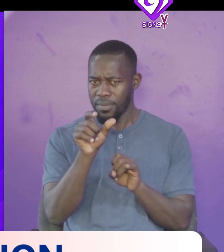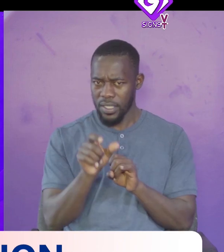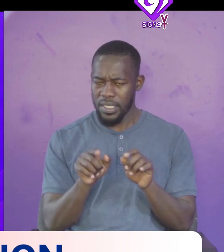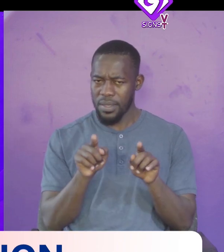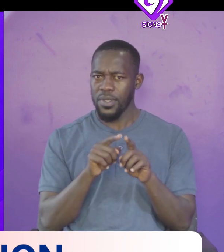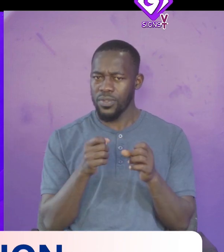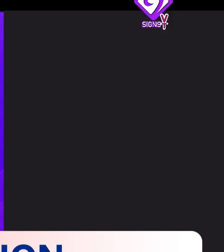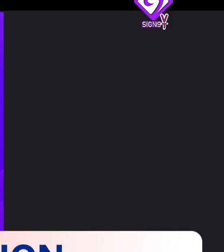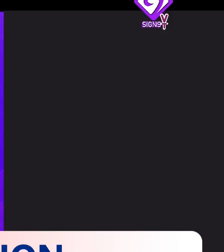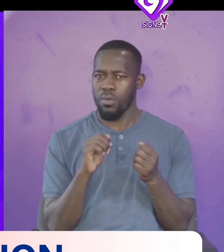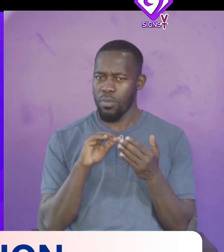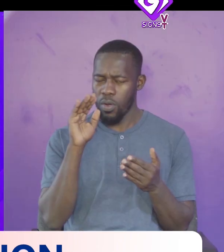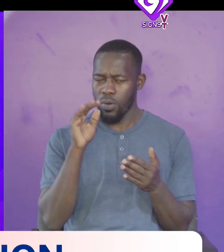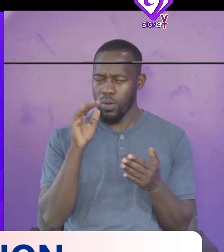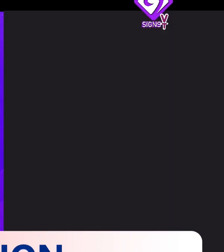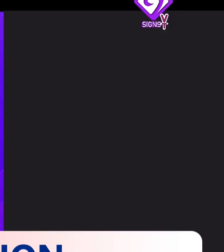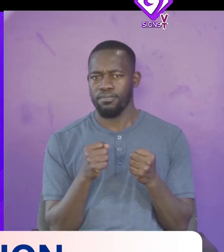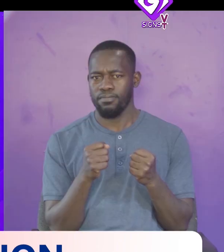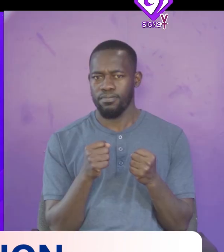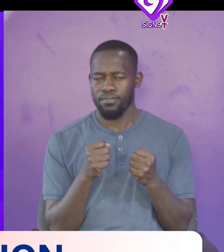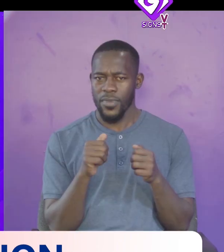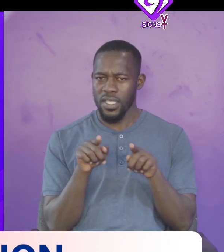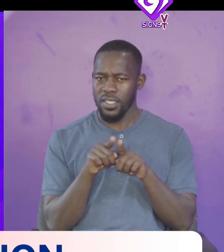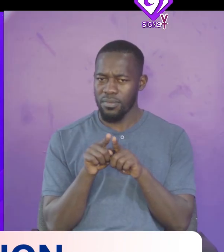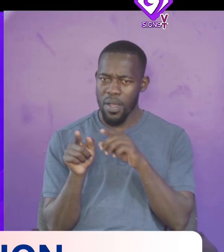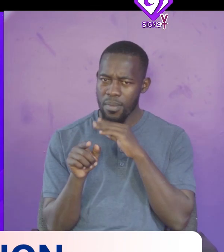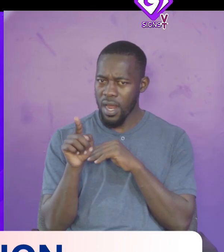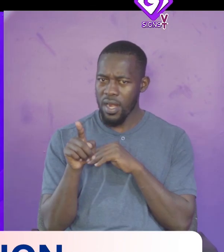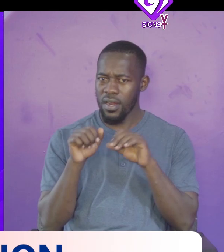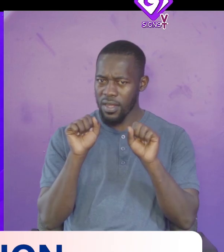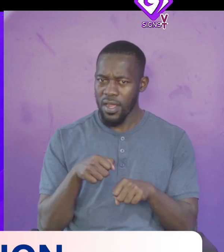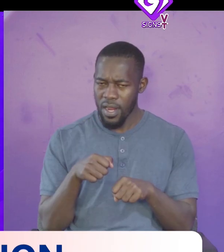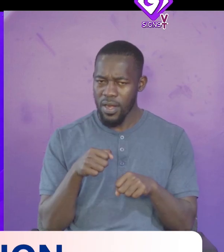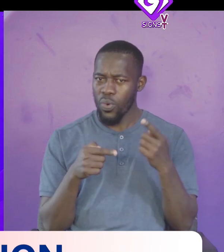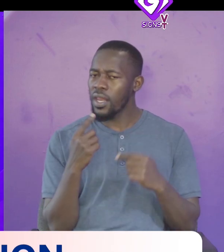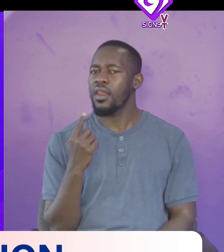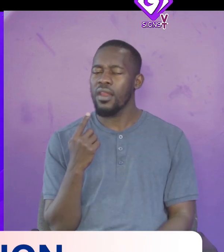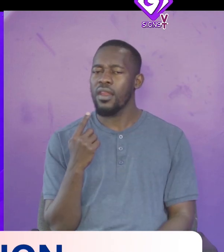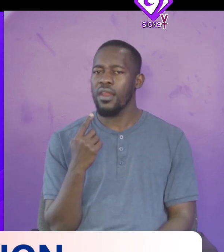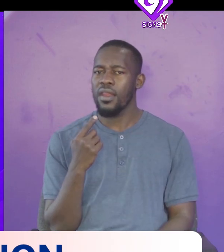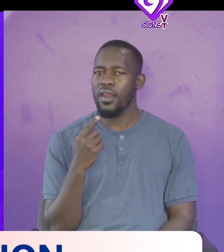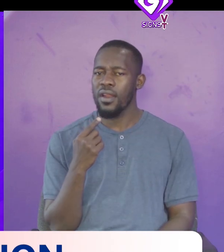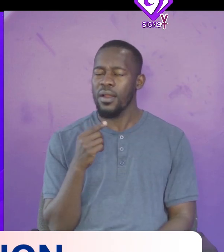in Kasipul. But what happens? Actually, it's feared that Philip Aroko may beat... is it feared or is it...